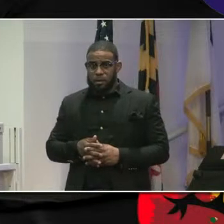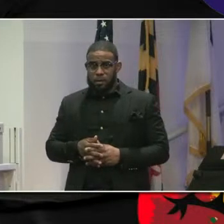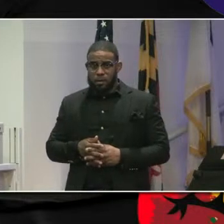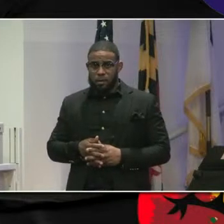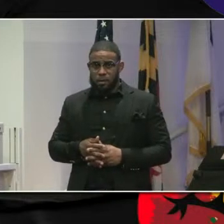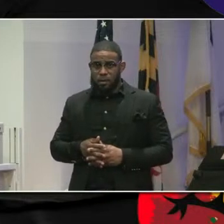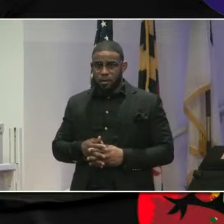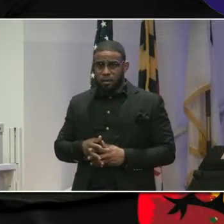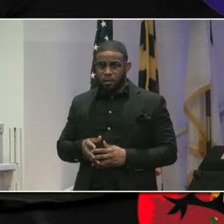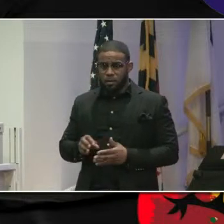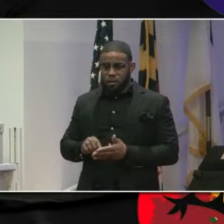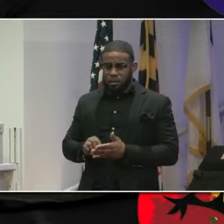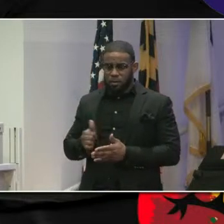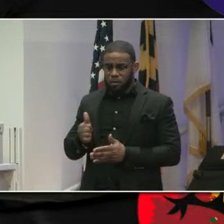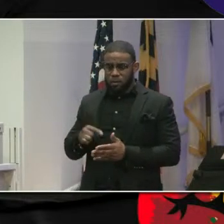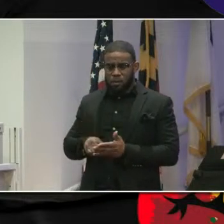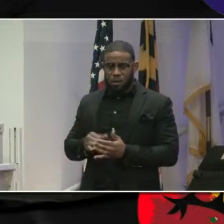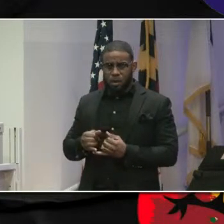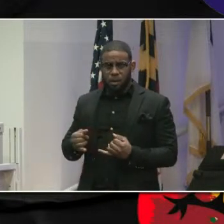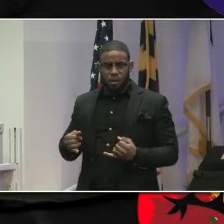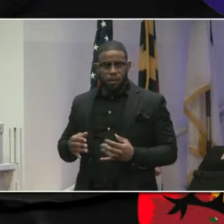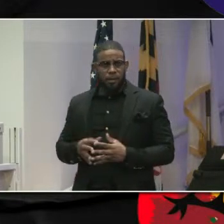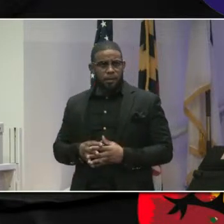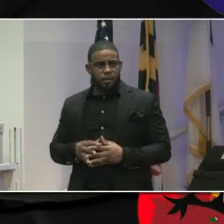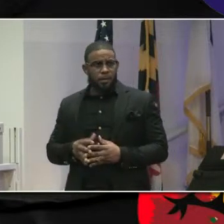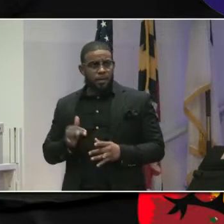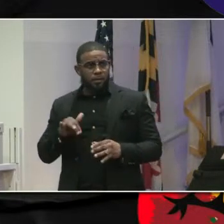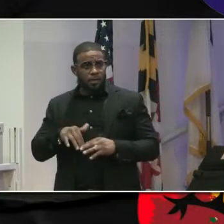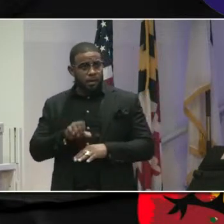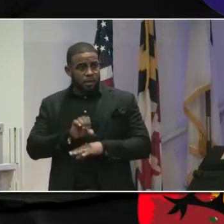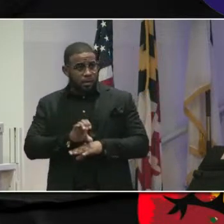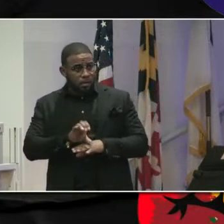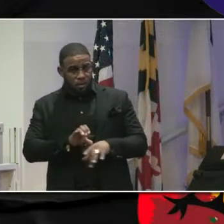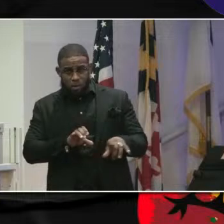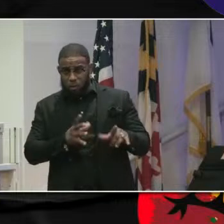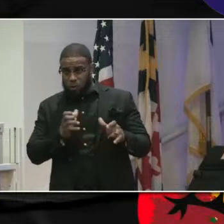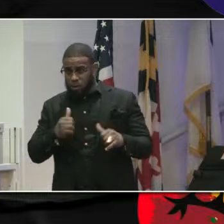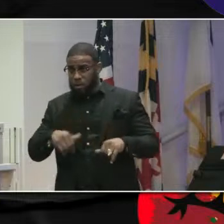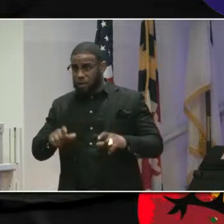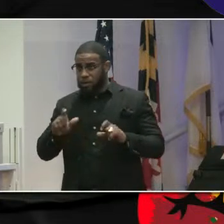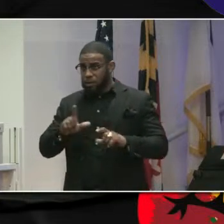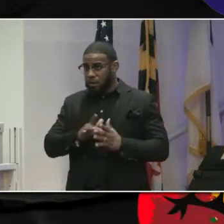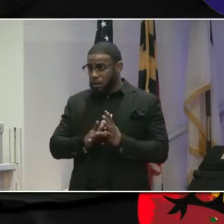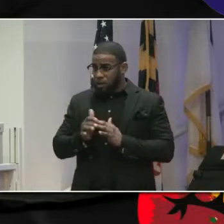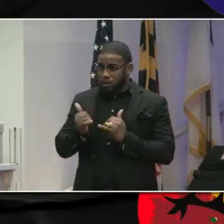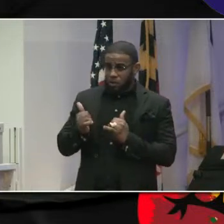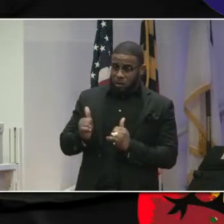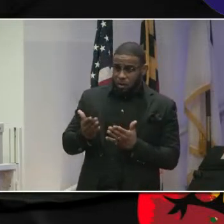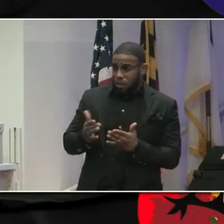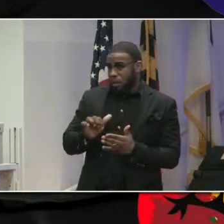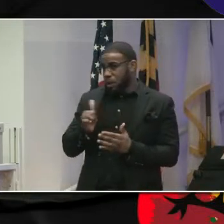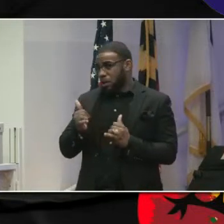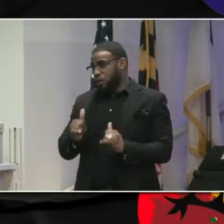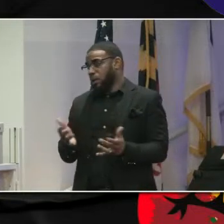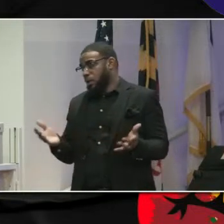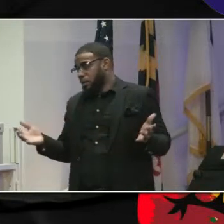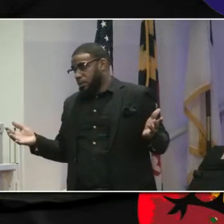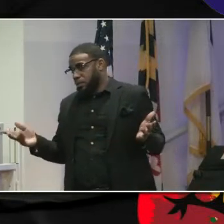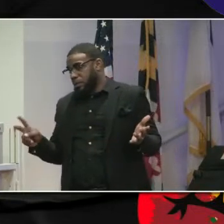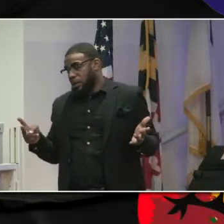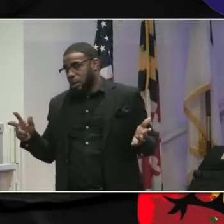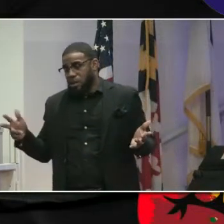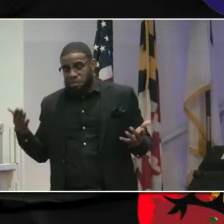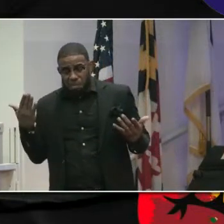put a one online. But if you're in the sanctuary and you want to give Jesus a try, maybe another try,